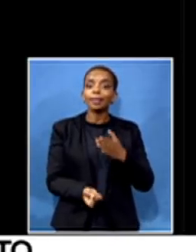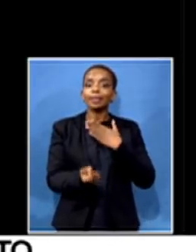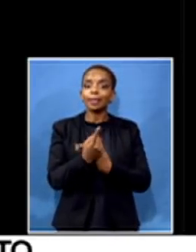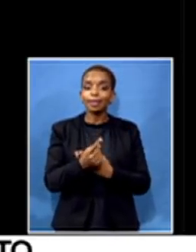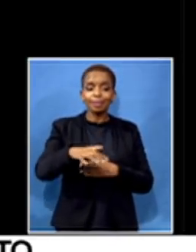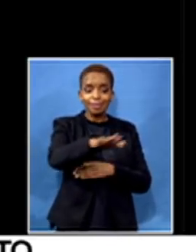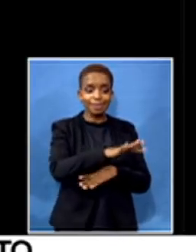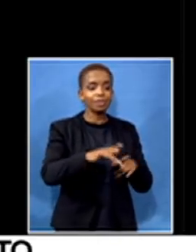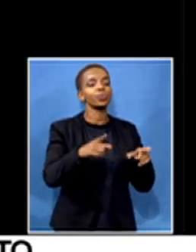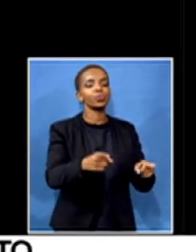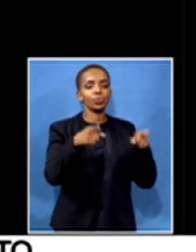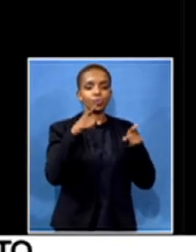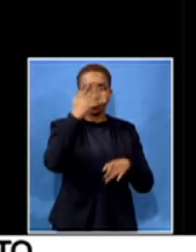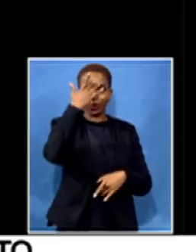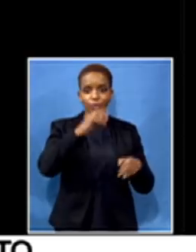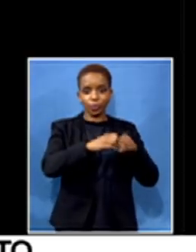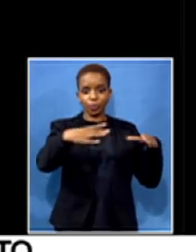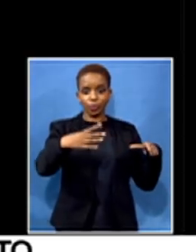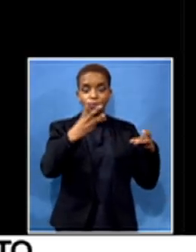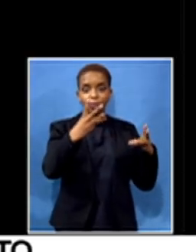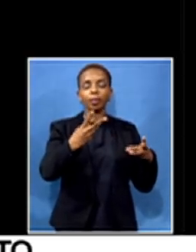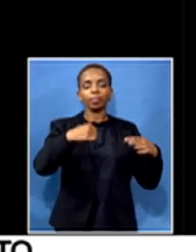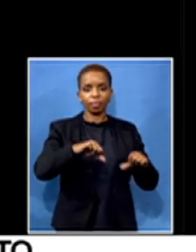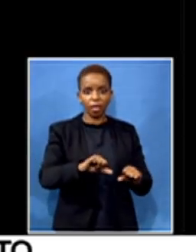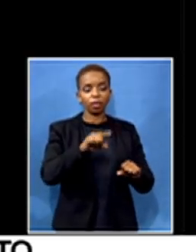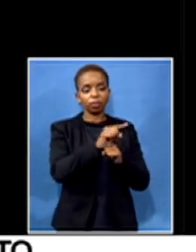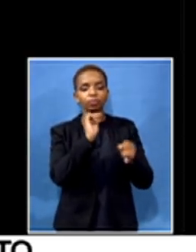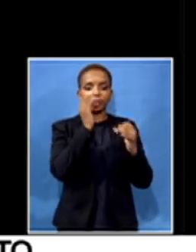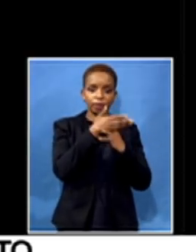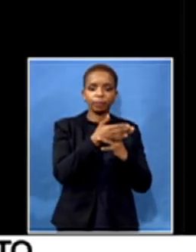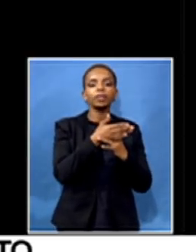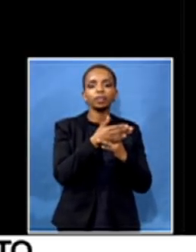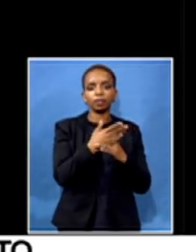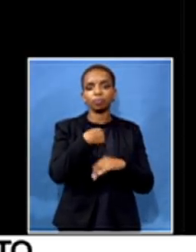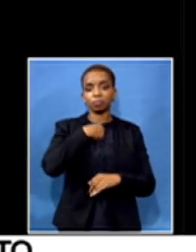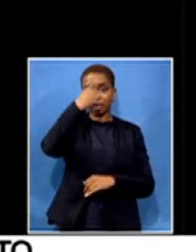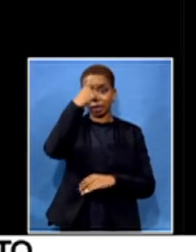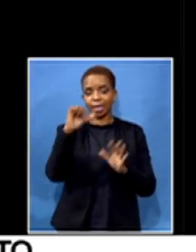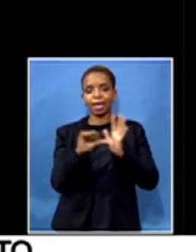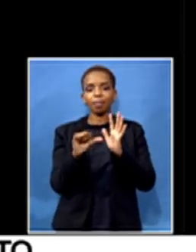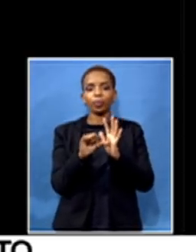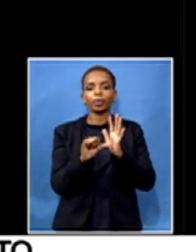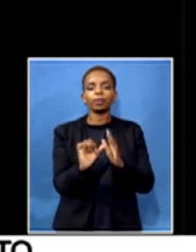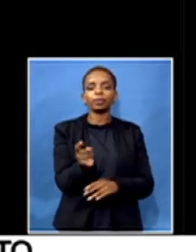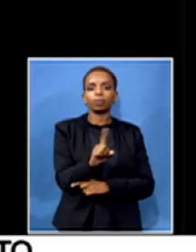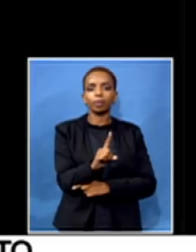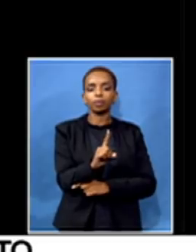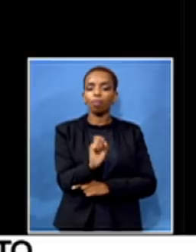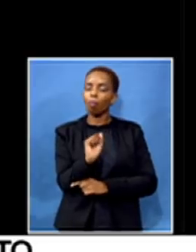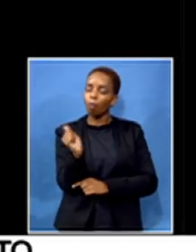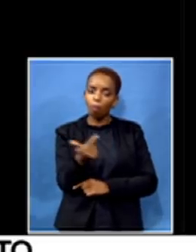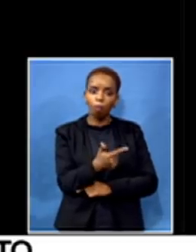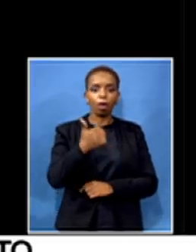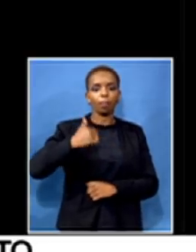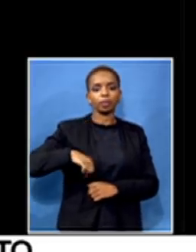vigilance, we'll always make sure we work with the local structure. I think what is important from this member to say is that all the municipalities do need